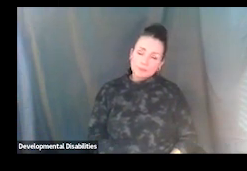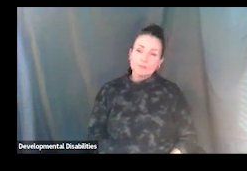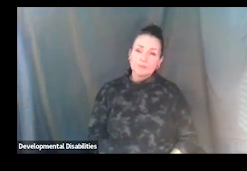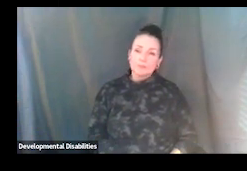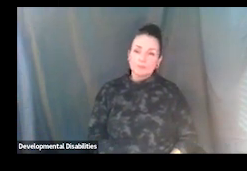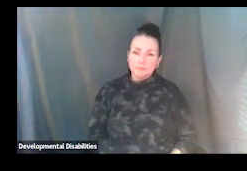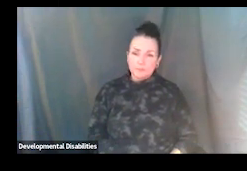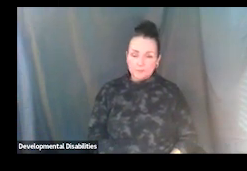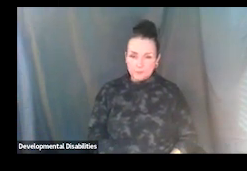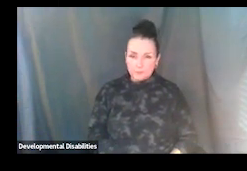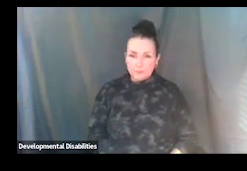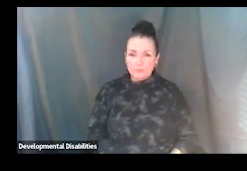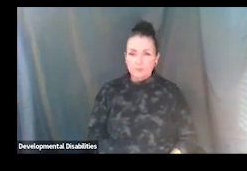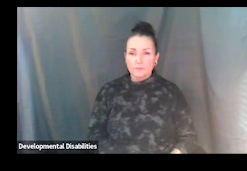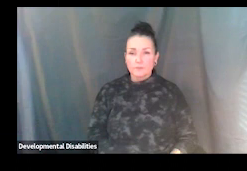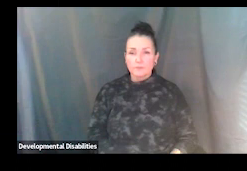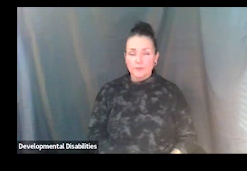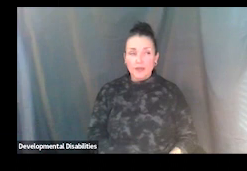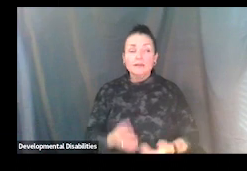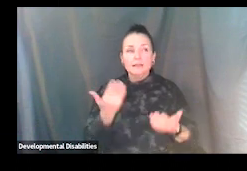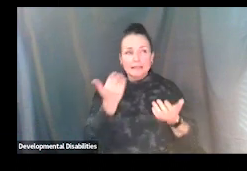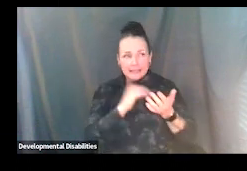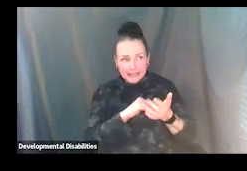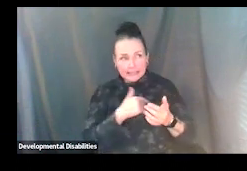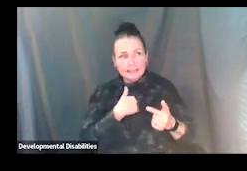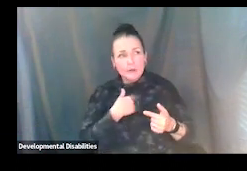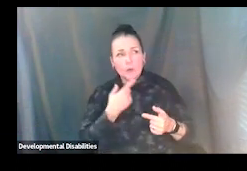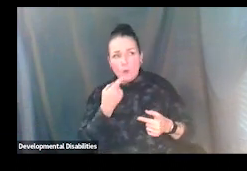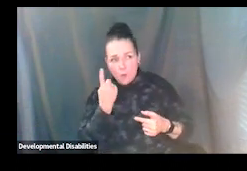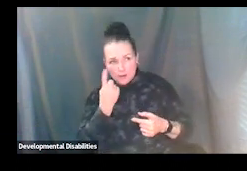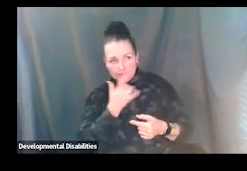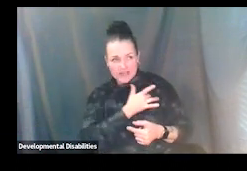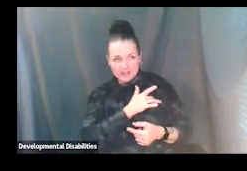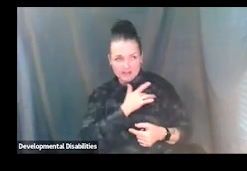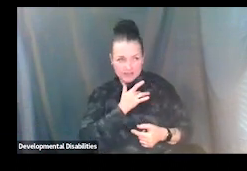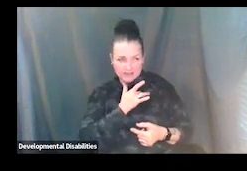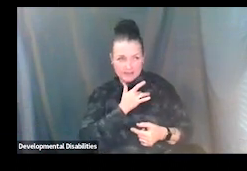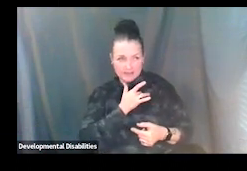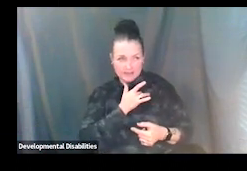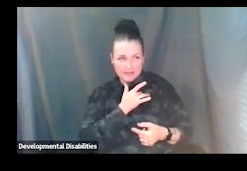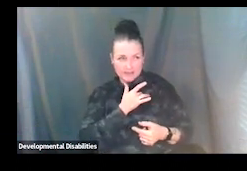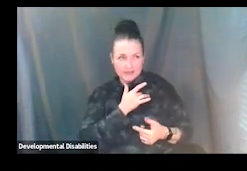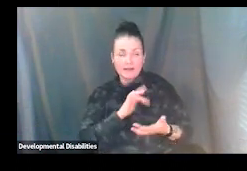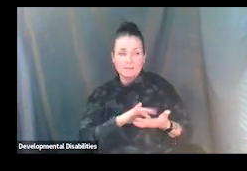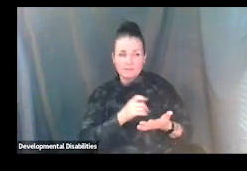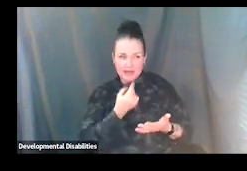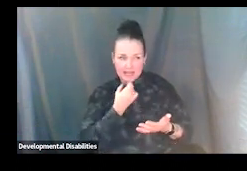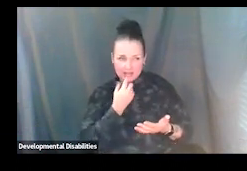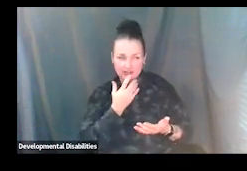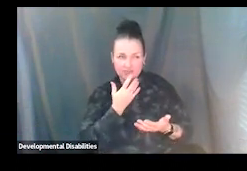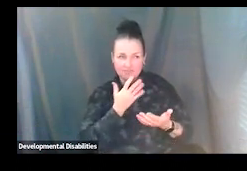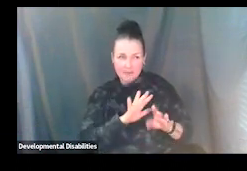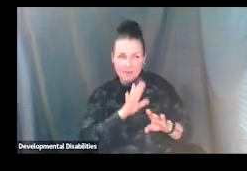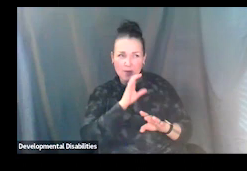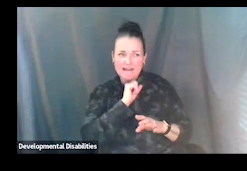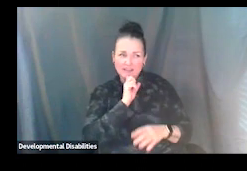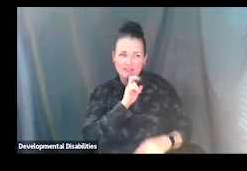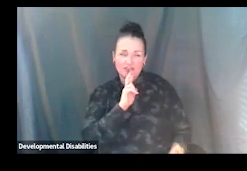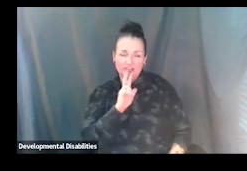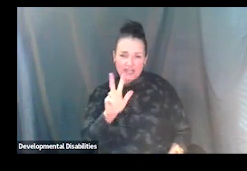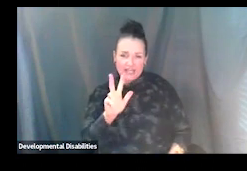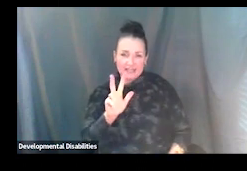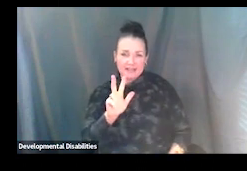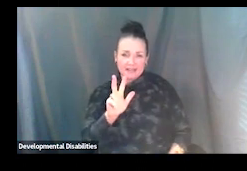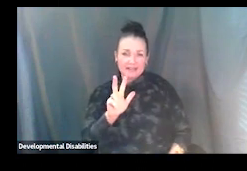line, as we've been talking about, I have one patient that I did start medication on just around the age of 3, because we actually had all of the